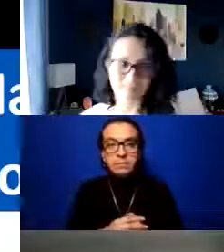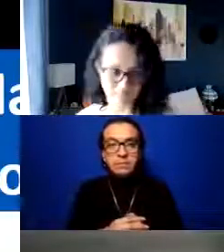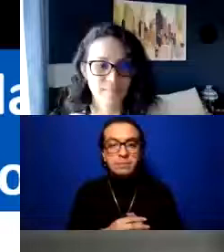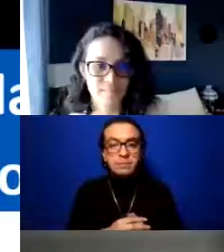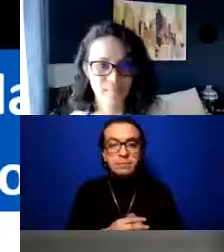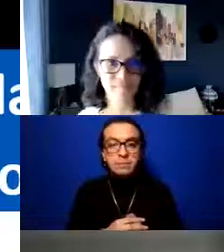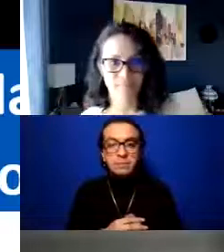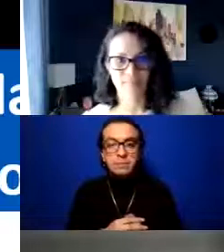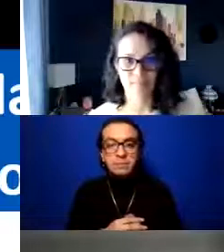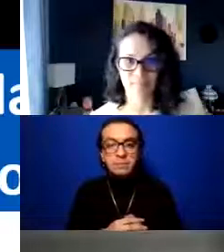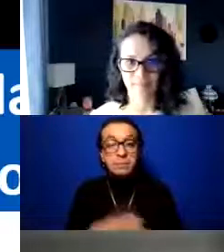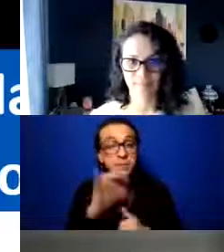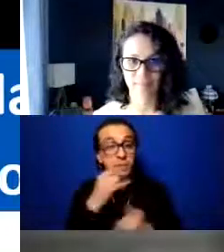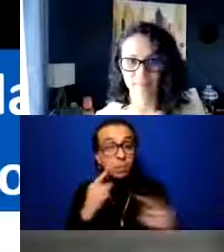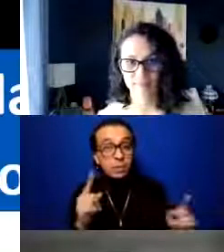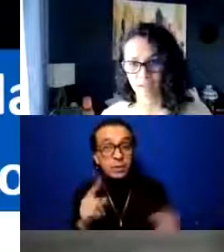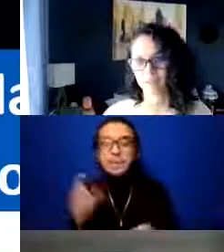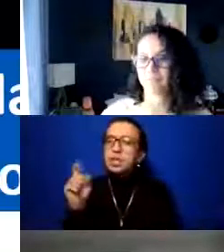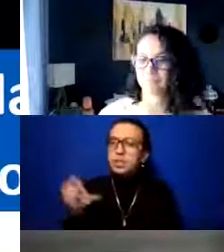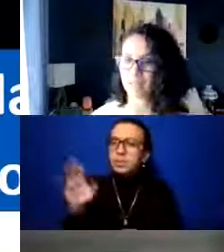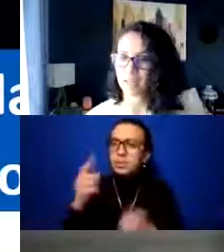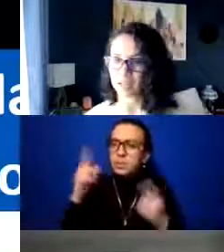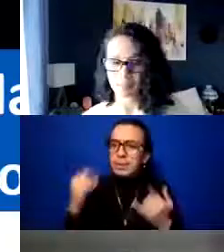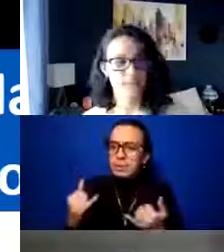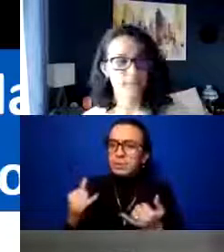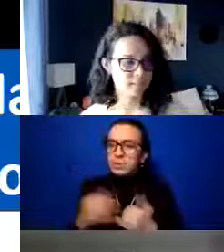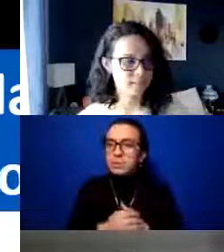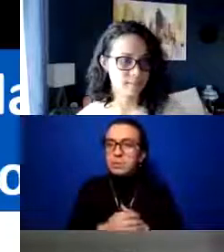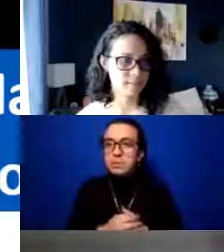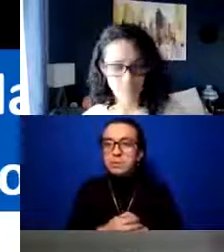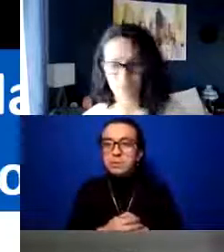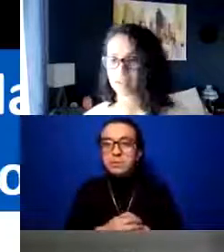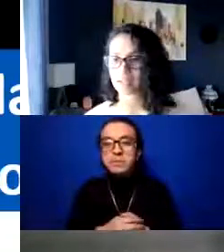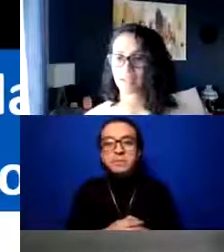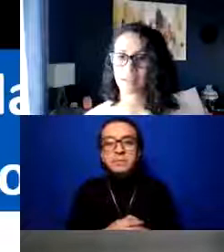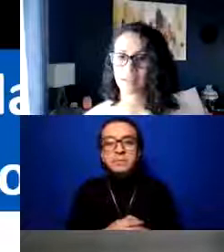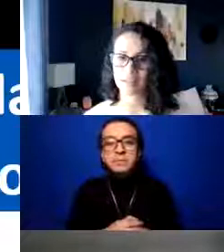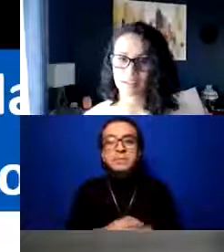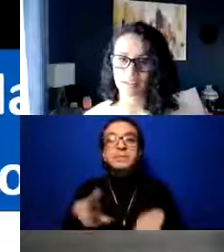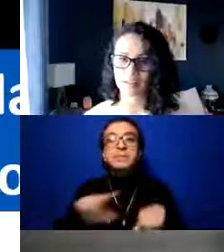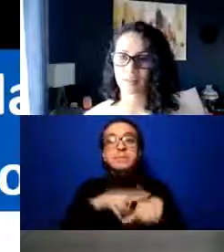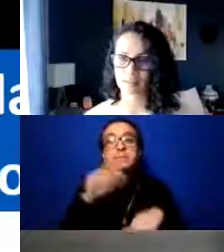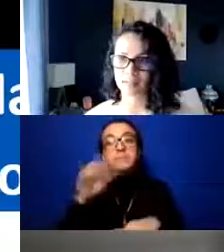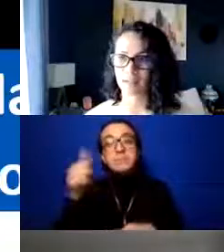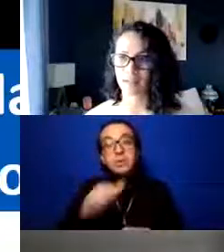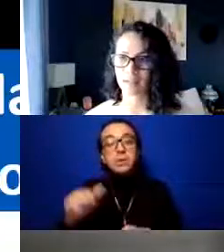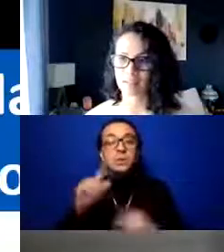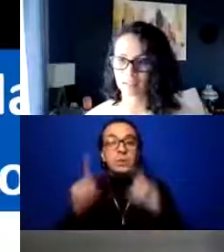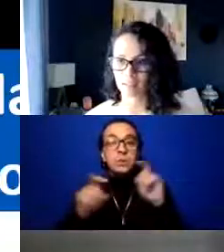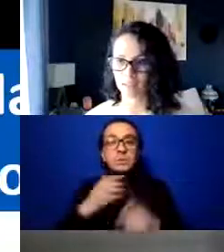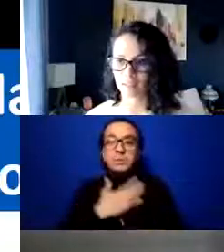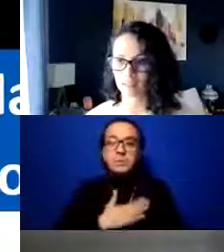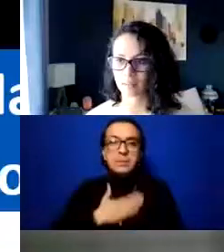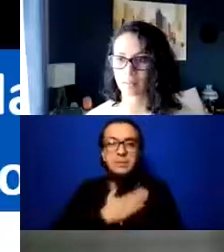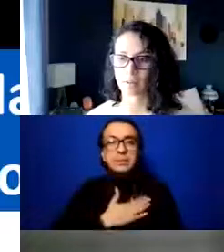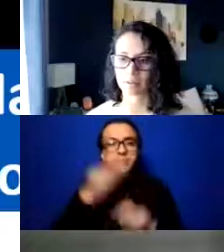now. We had already set it up, so we're Awesome. good. Thank you. Perfect. And of course, if there are any questions, please send